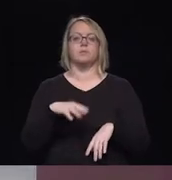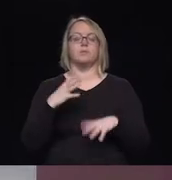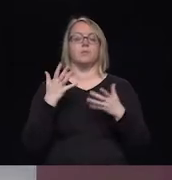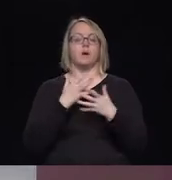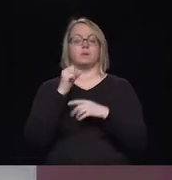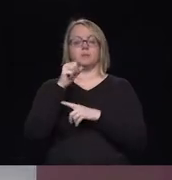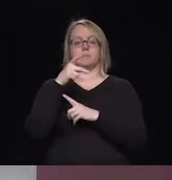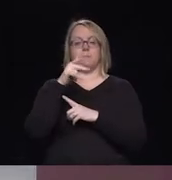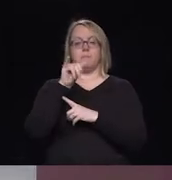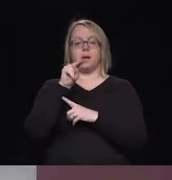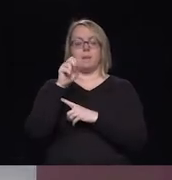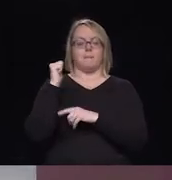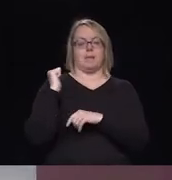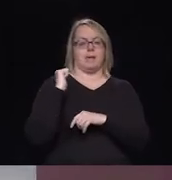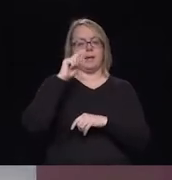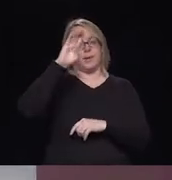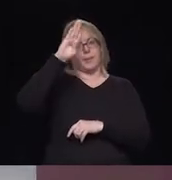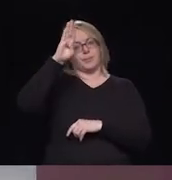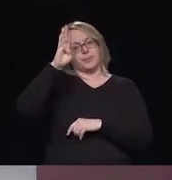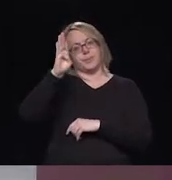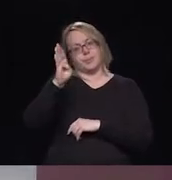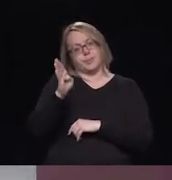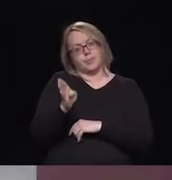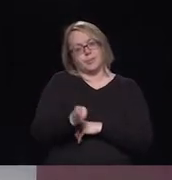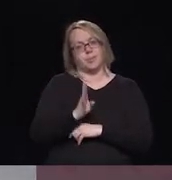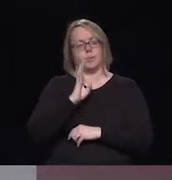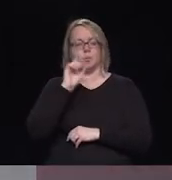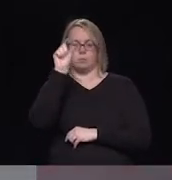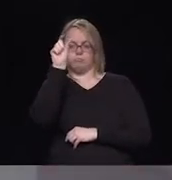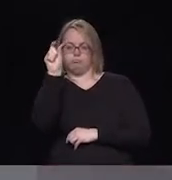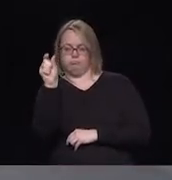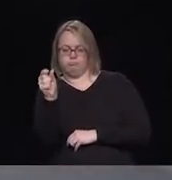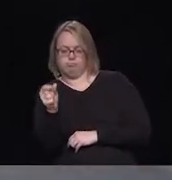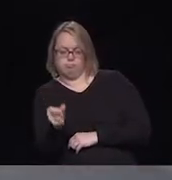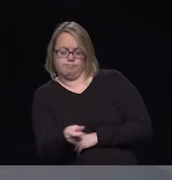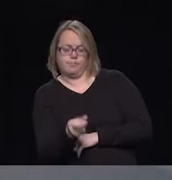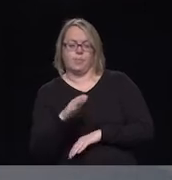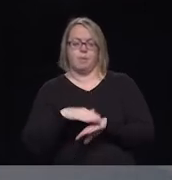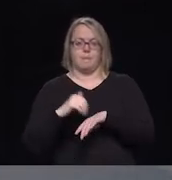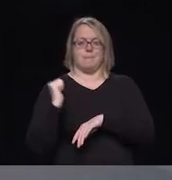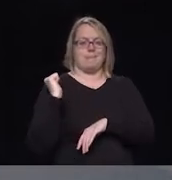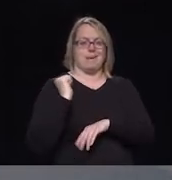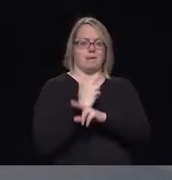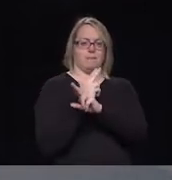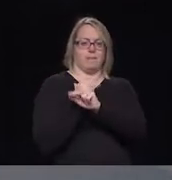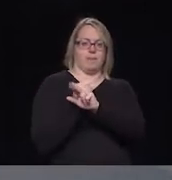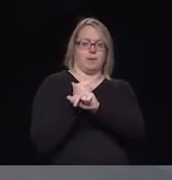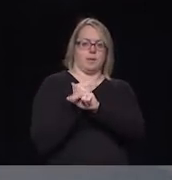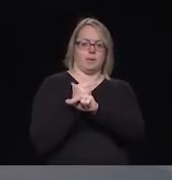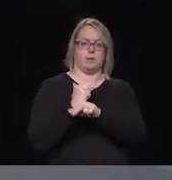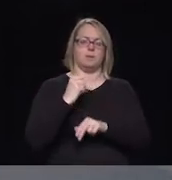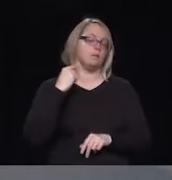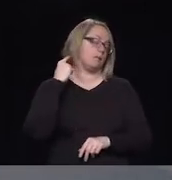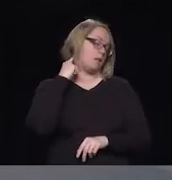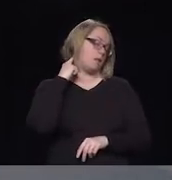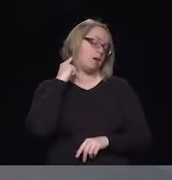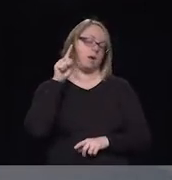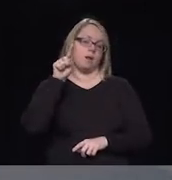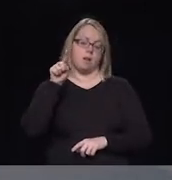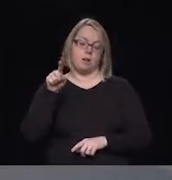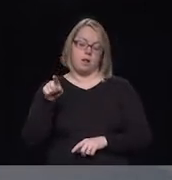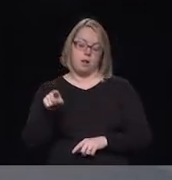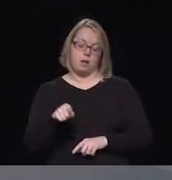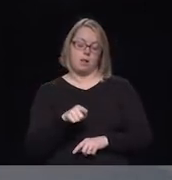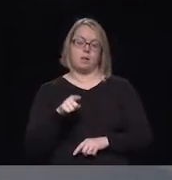to start at the back of the head, down the spine, underneath the